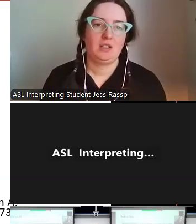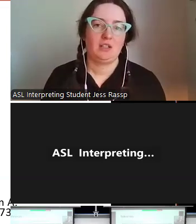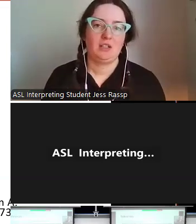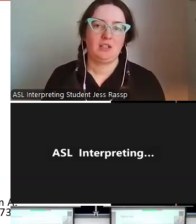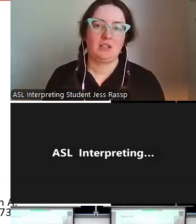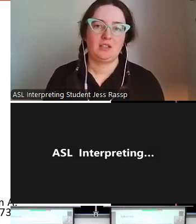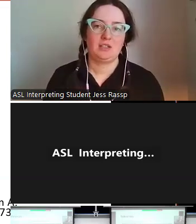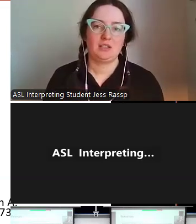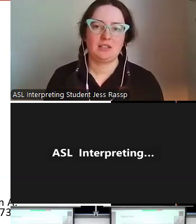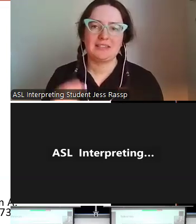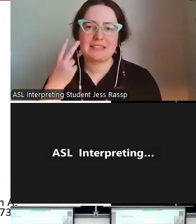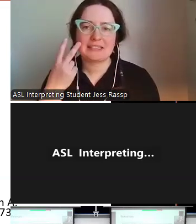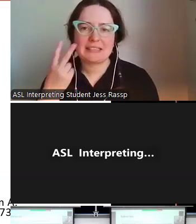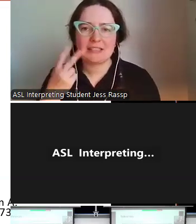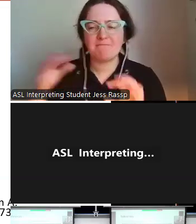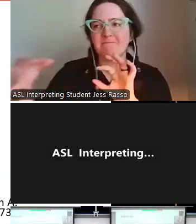it'll bind